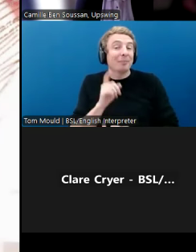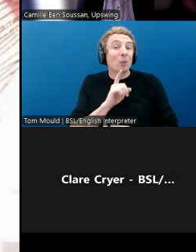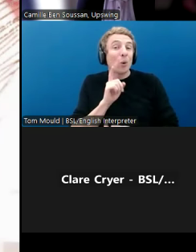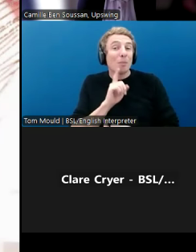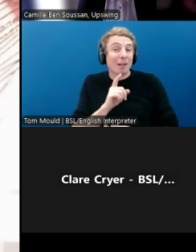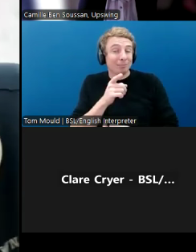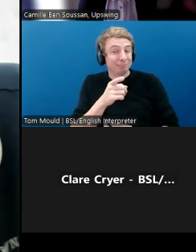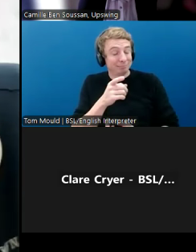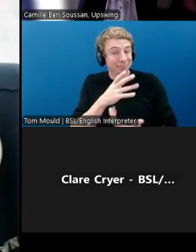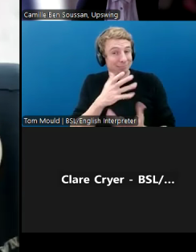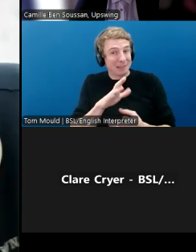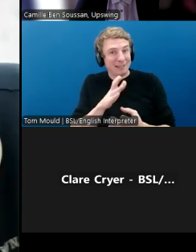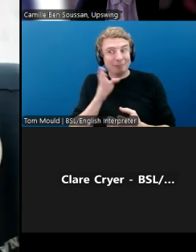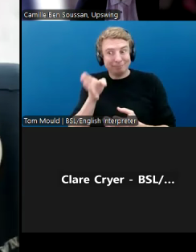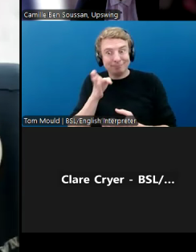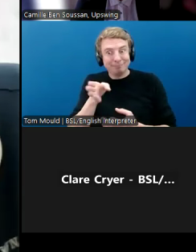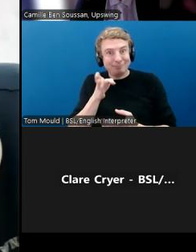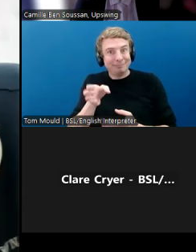there.